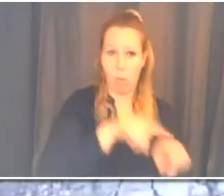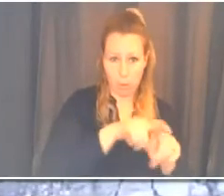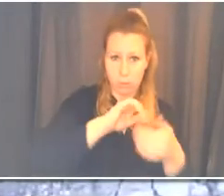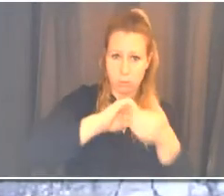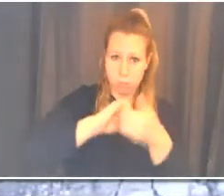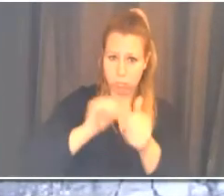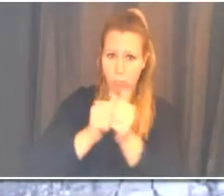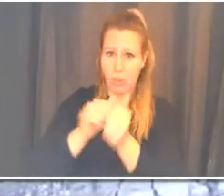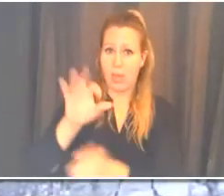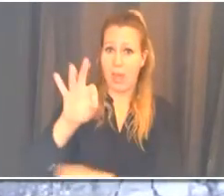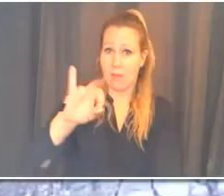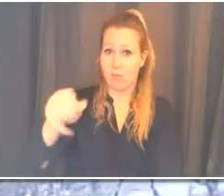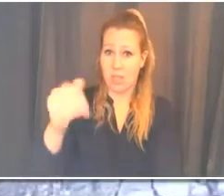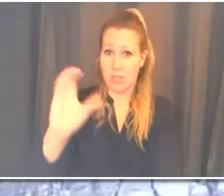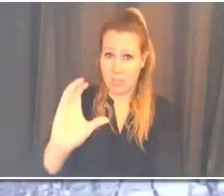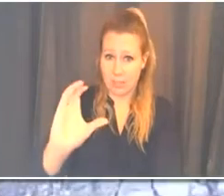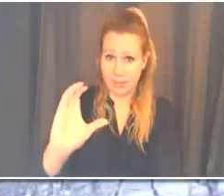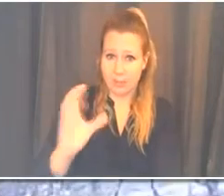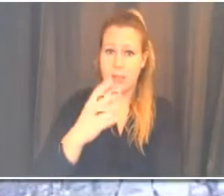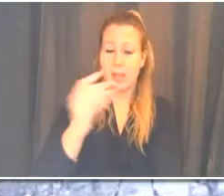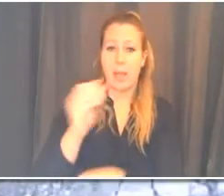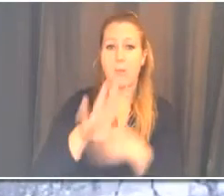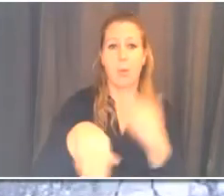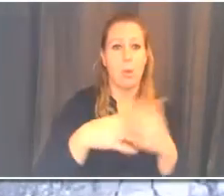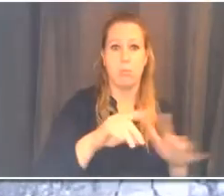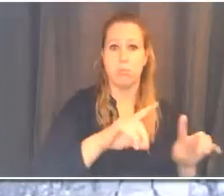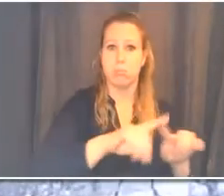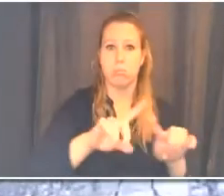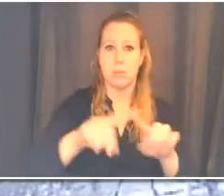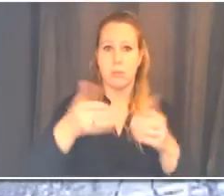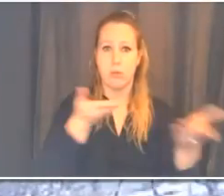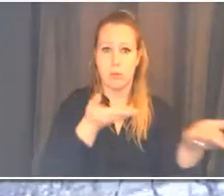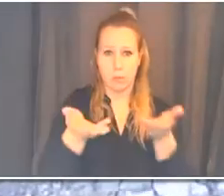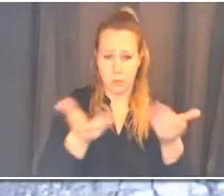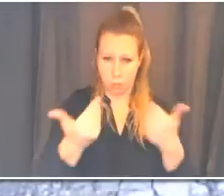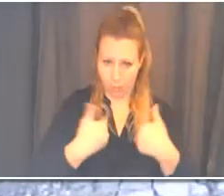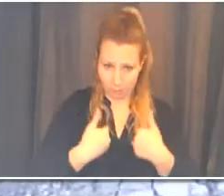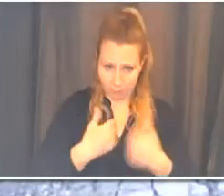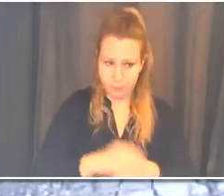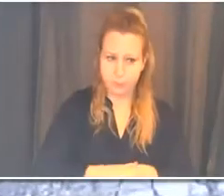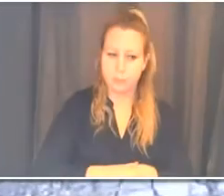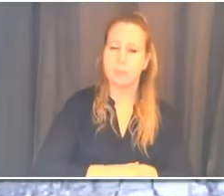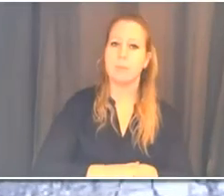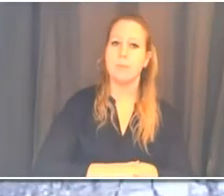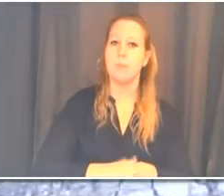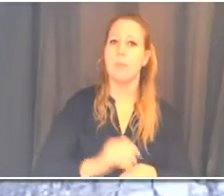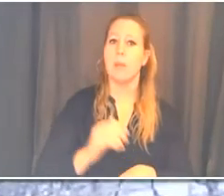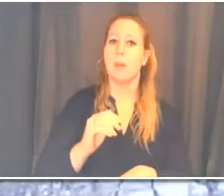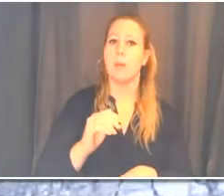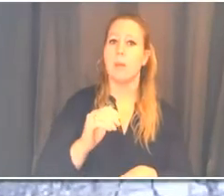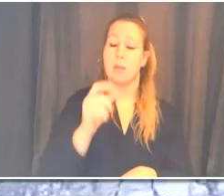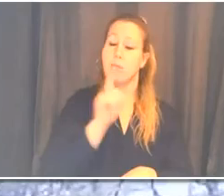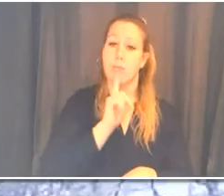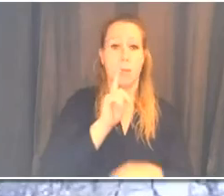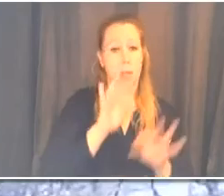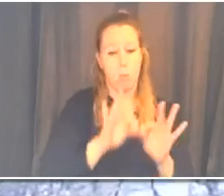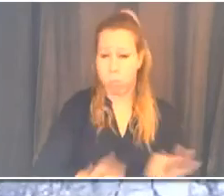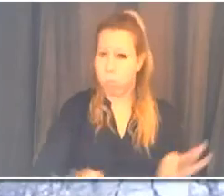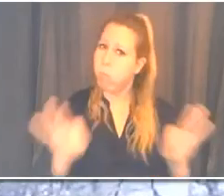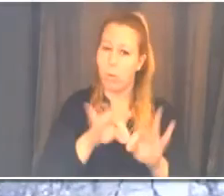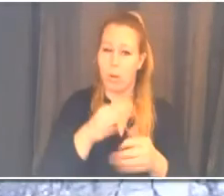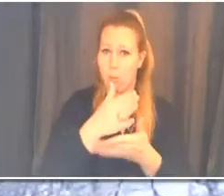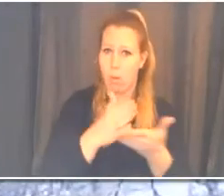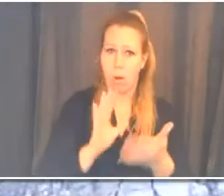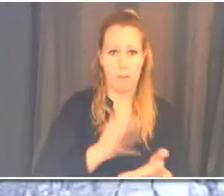Center is safe and confidential period um we do not disclose that information at all